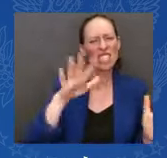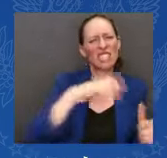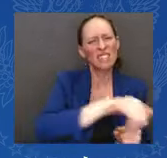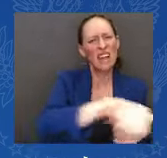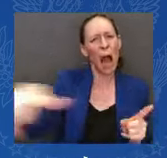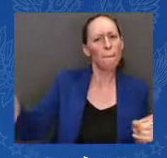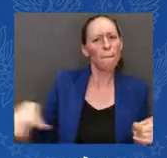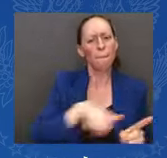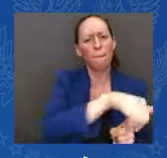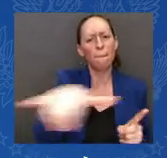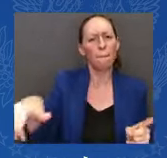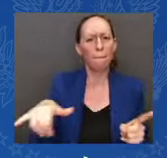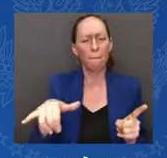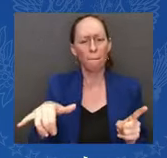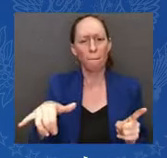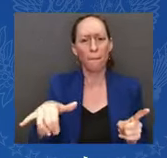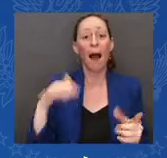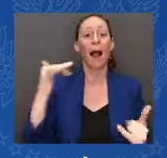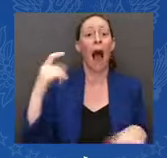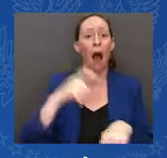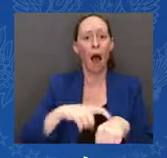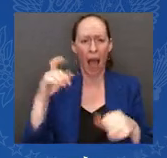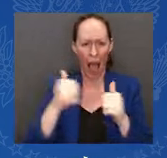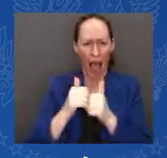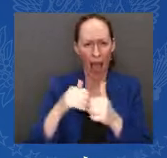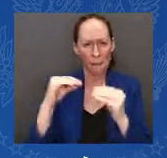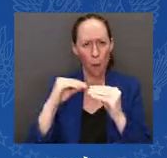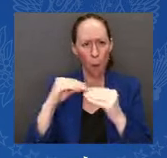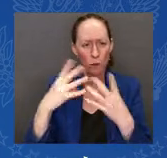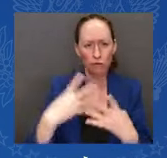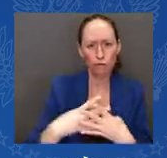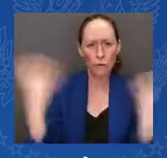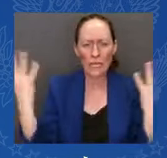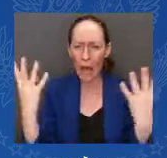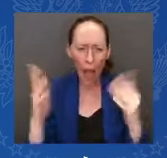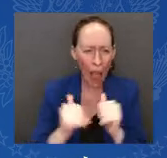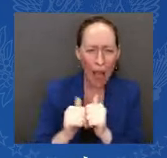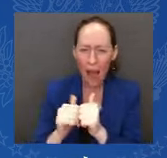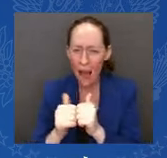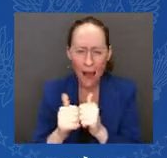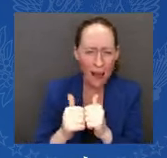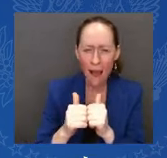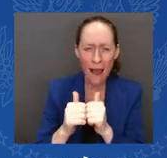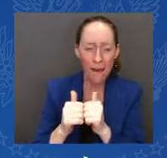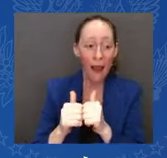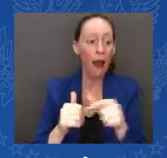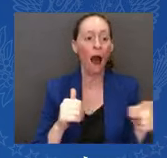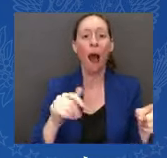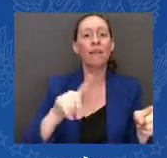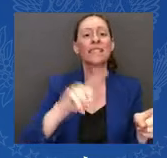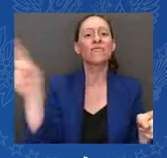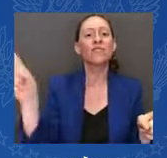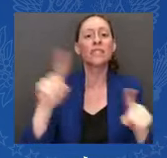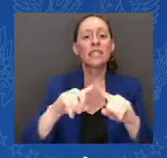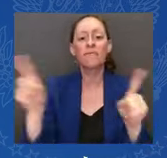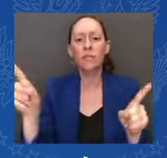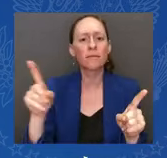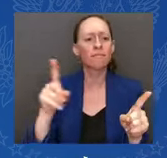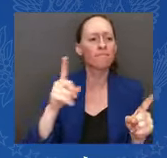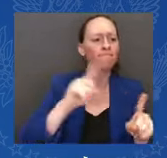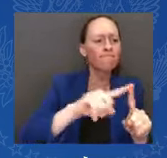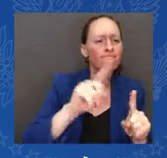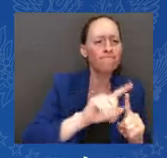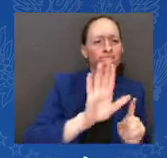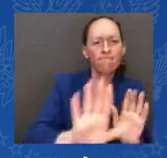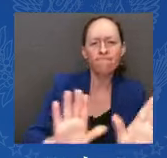wide range of factors, among them being race. You know, I've always believed that one of the greatest strengths of America, you're tired